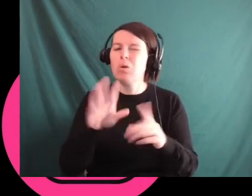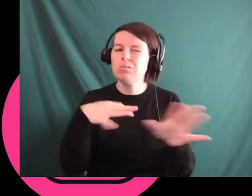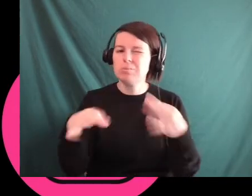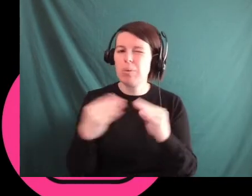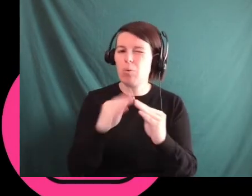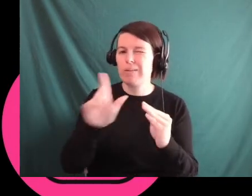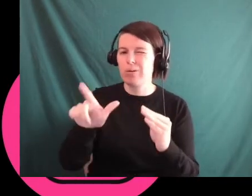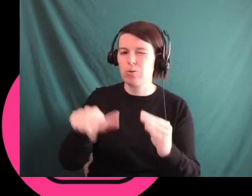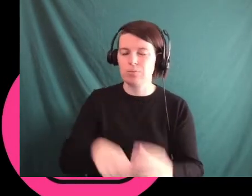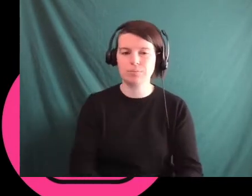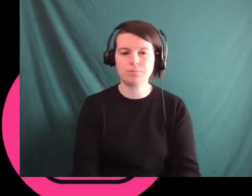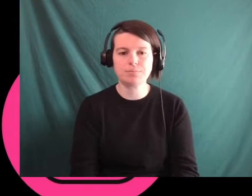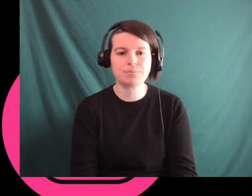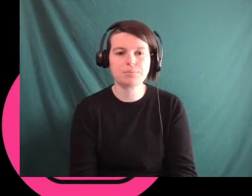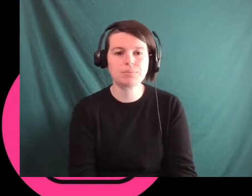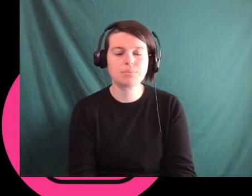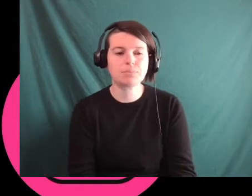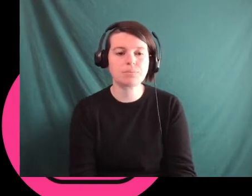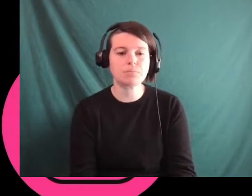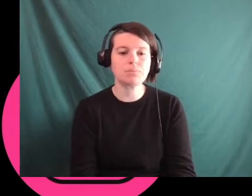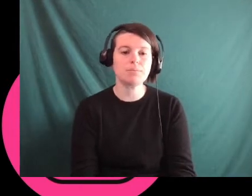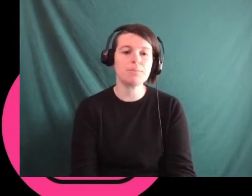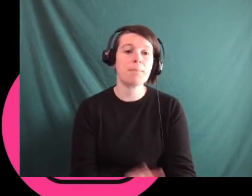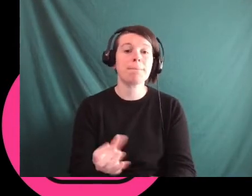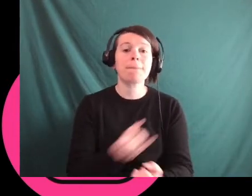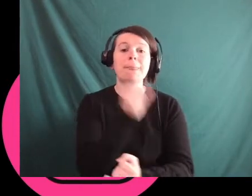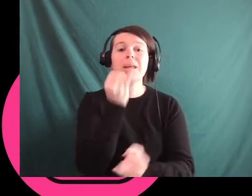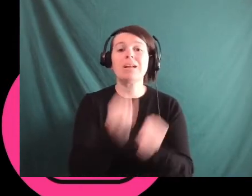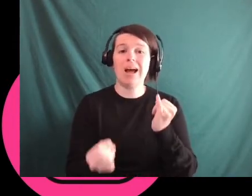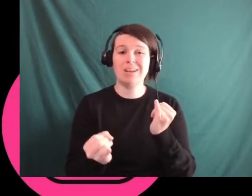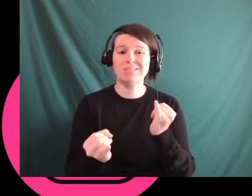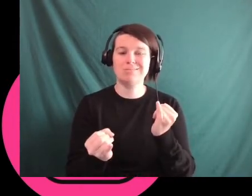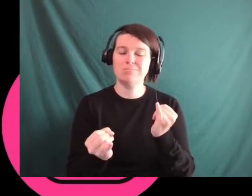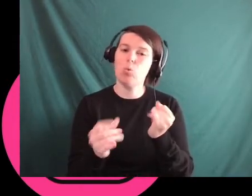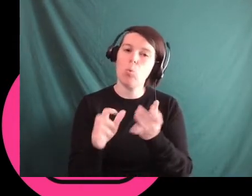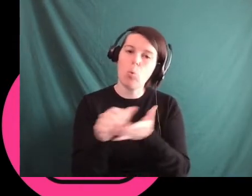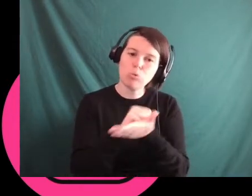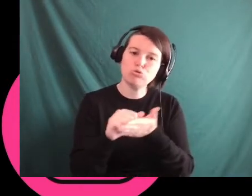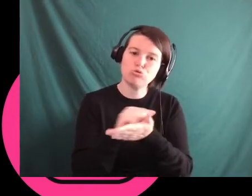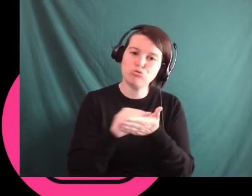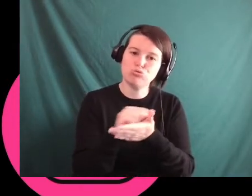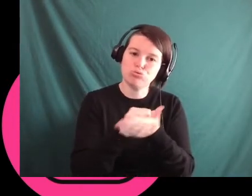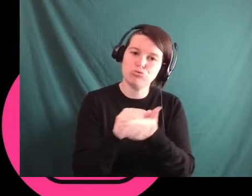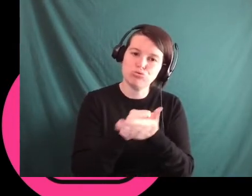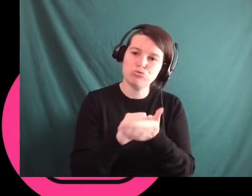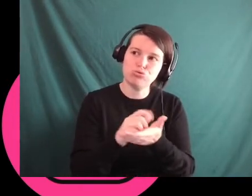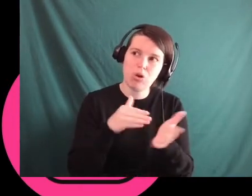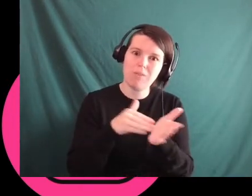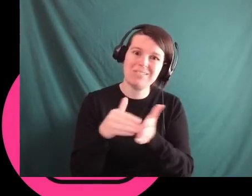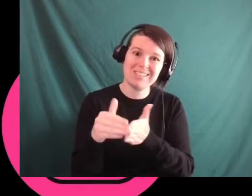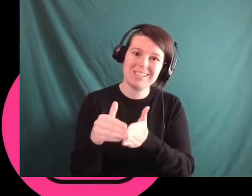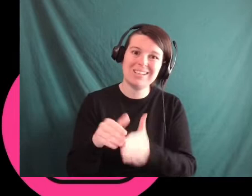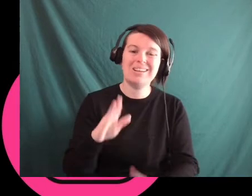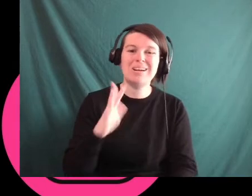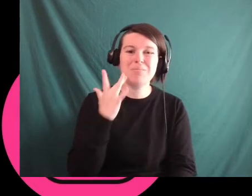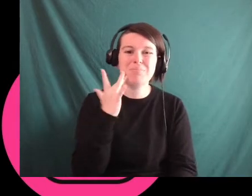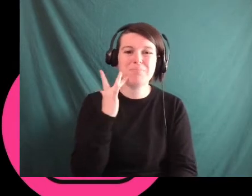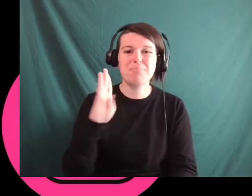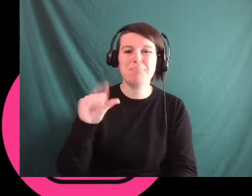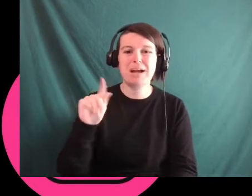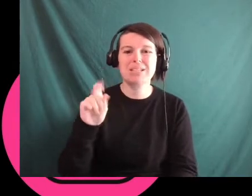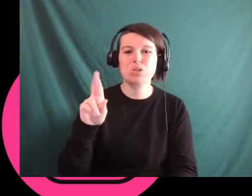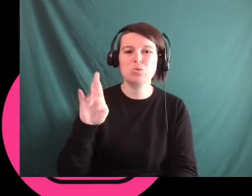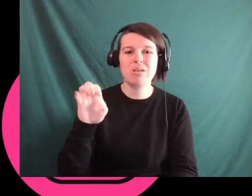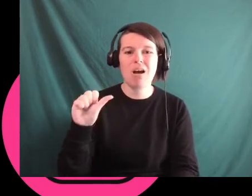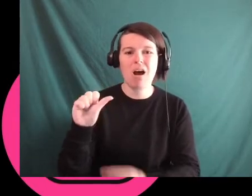later. And lastly, you want to make sure you wash your binder regularly. Bacteria can collect on these binders and make